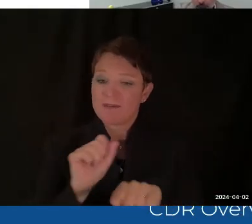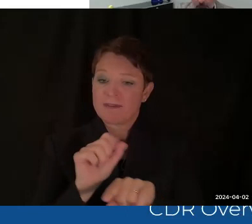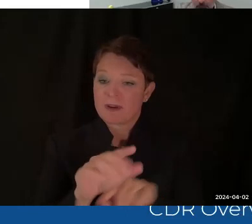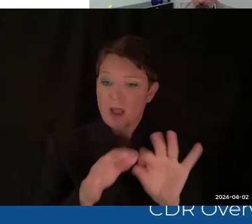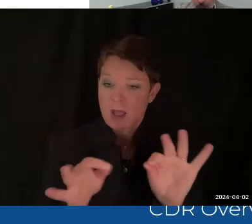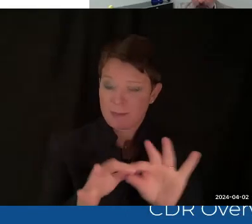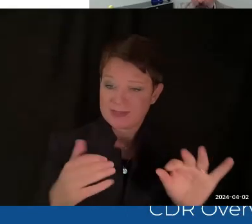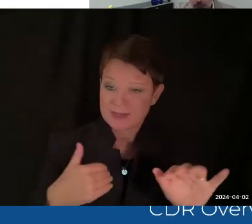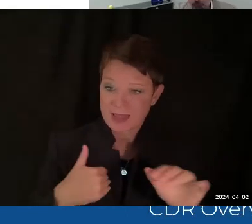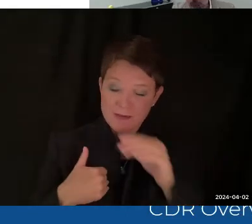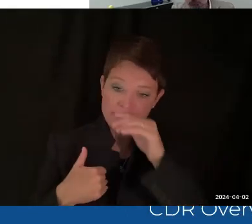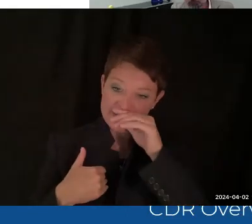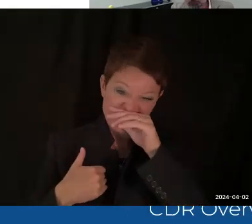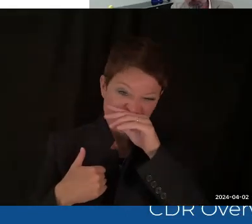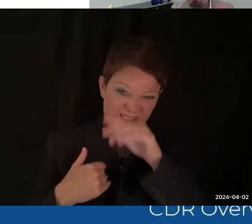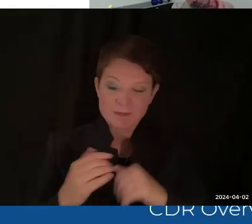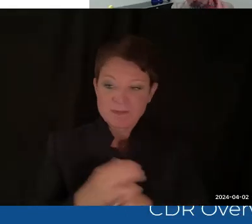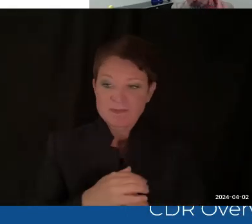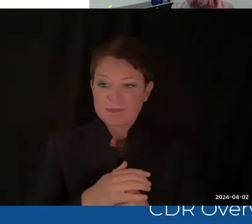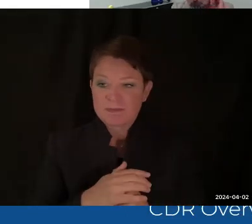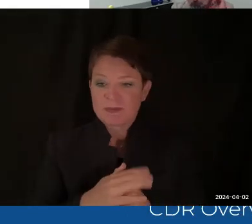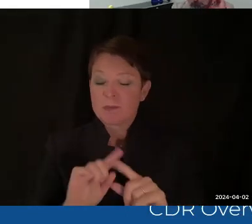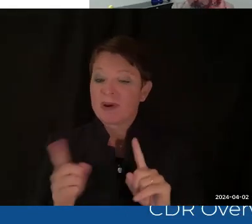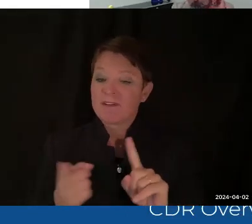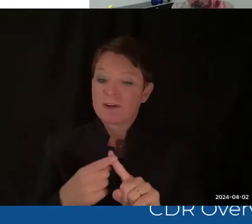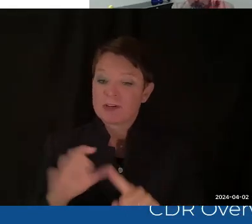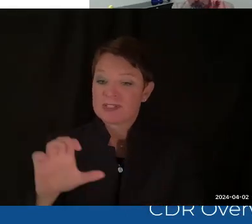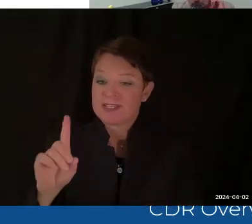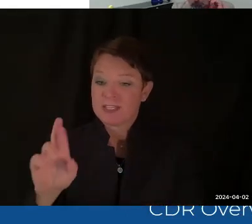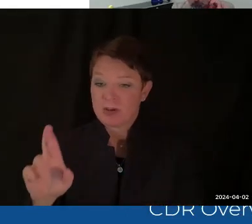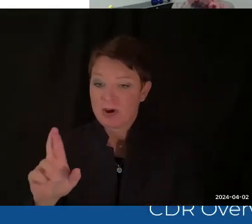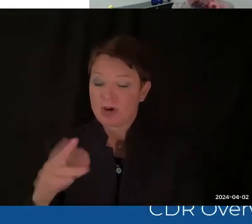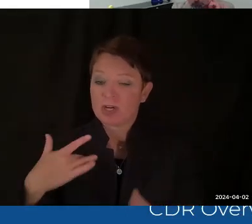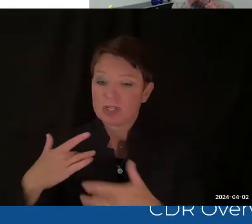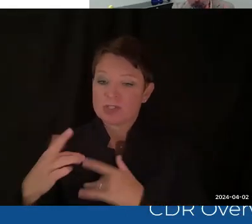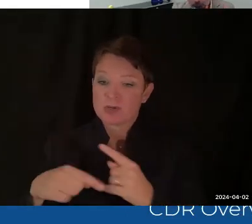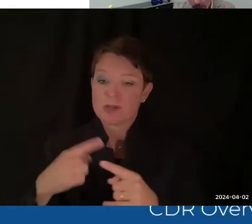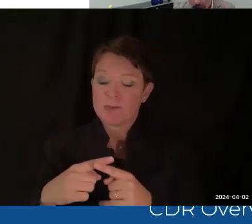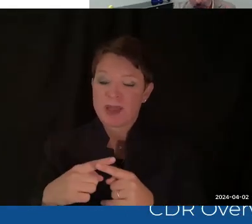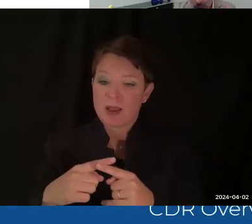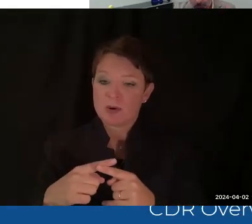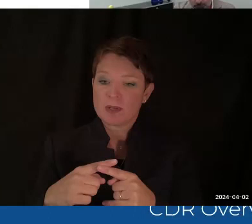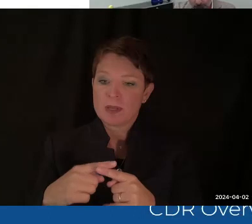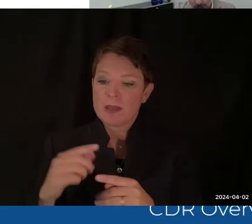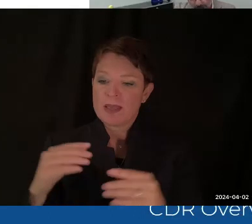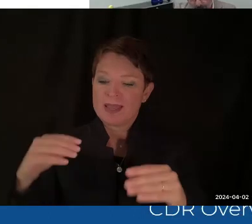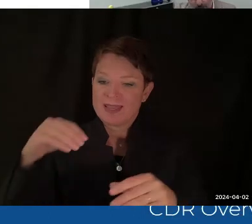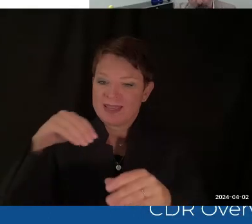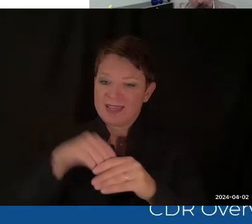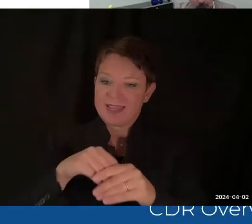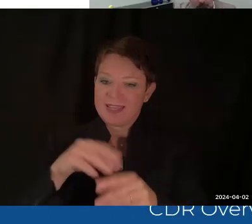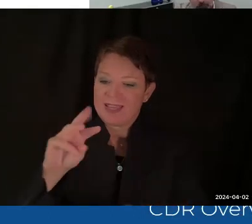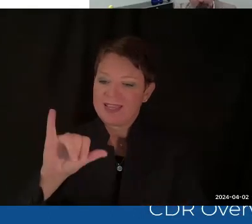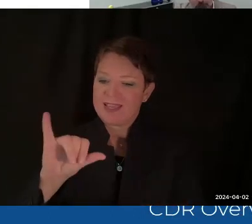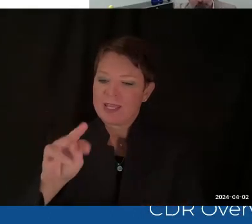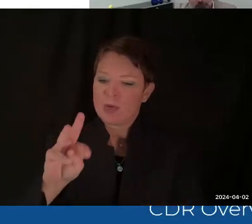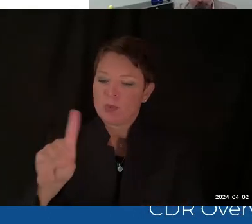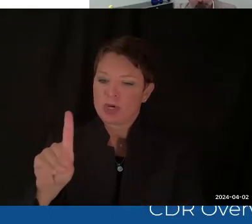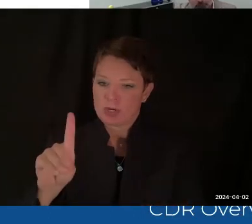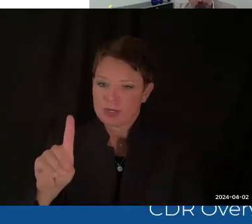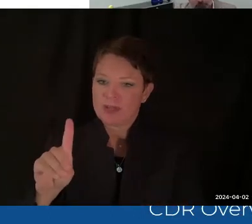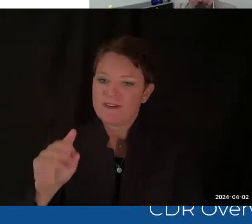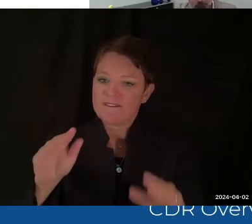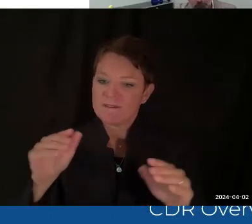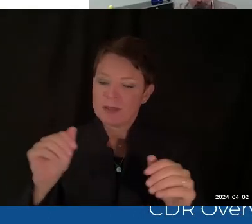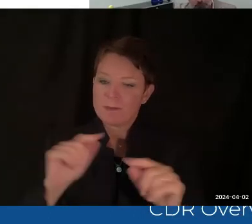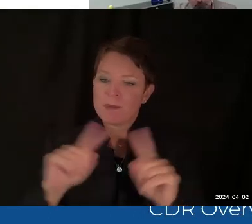sorry, not that person, a lot of questions. But in the first CDR, there was concern with inward-facing building design. 76 Place has agreed